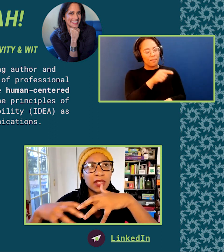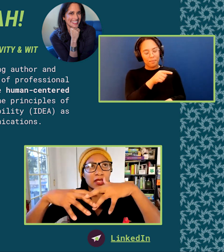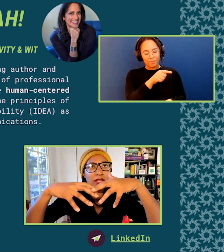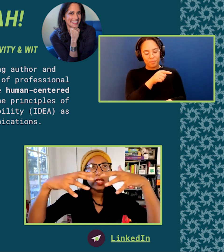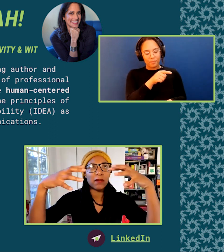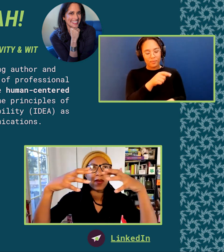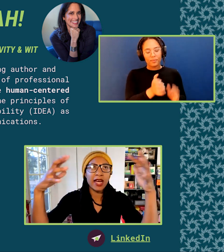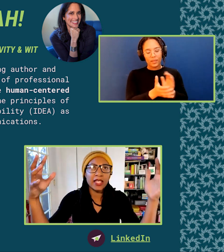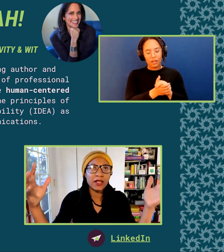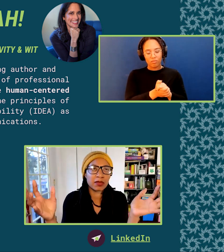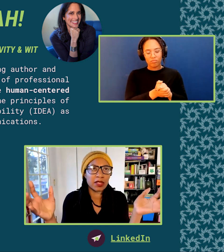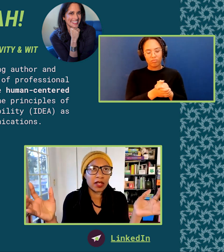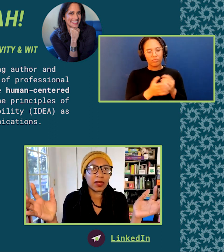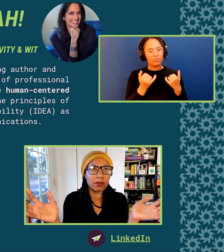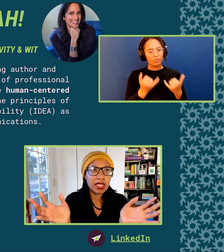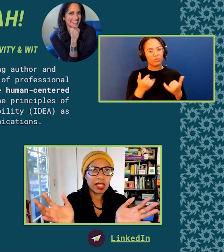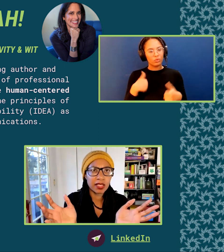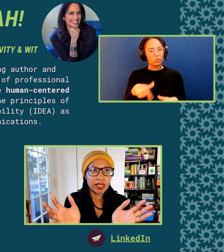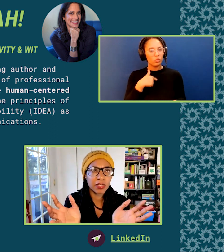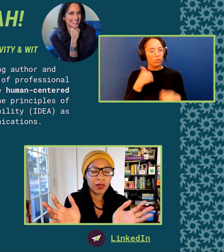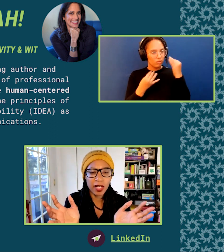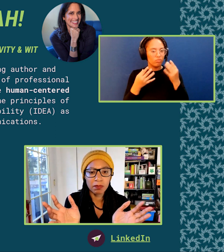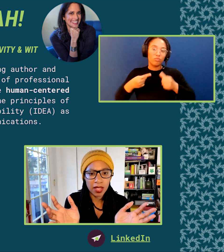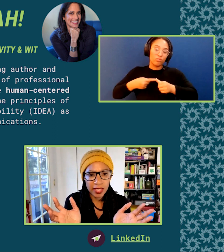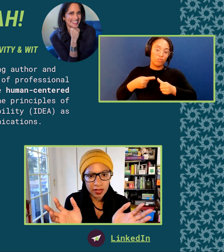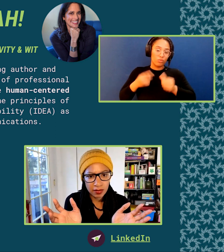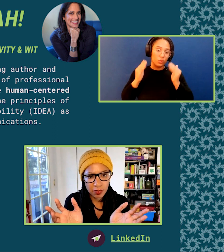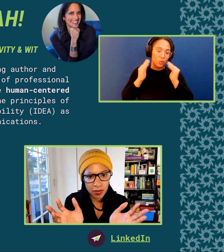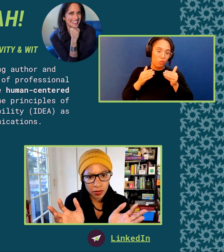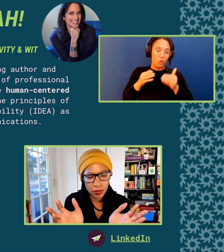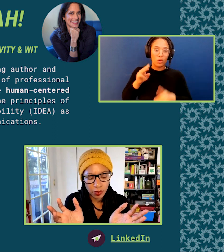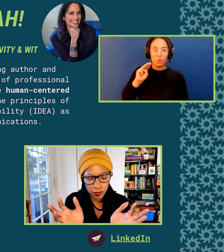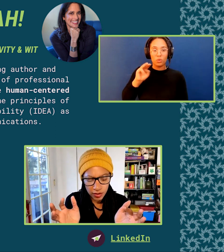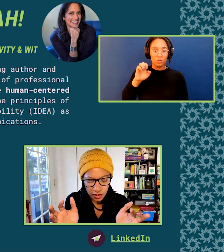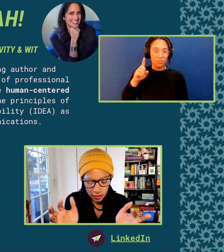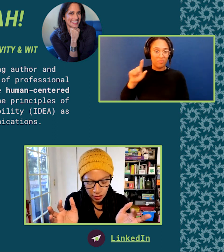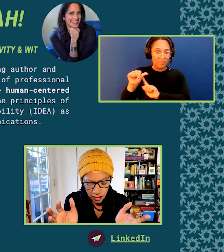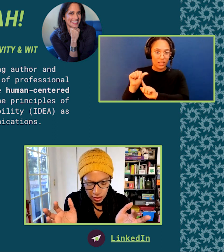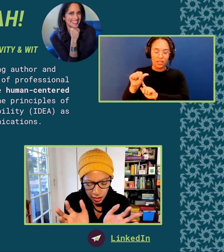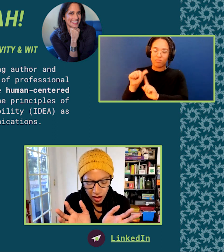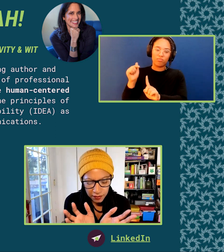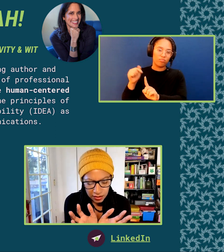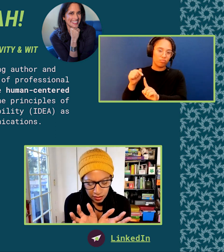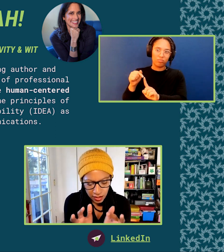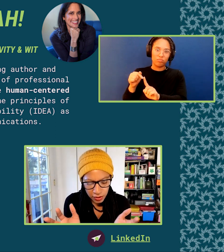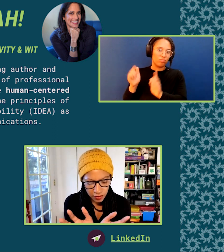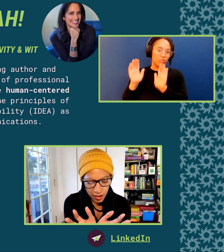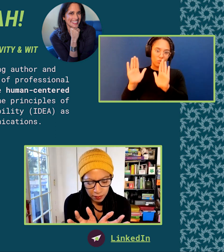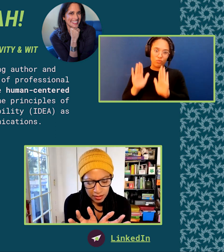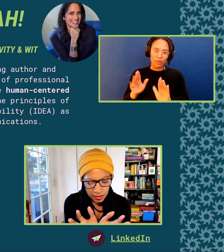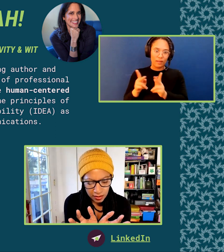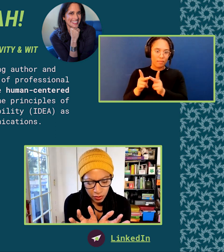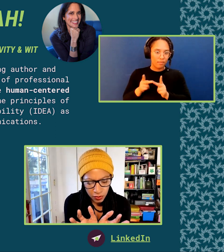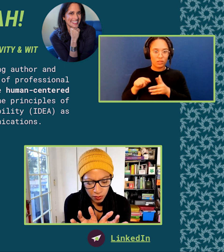as we think about, and I think starting with media is such a great place to really kick off this discussion